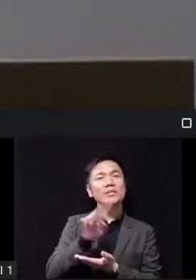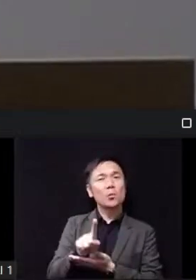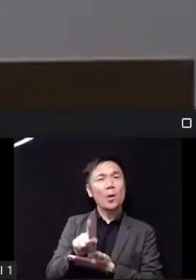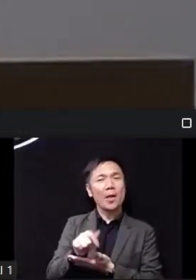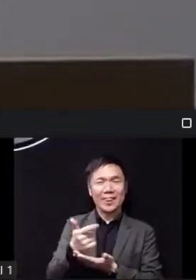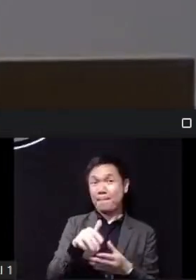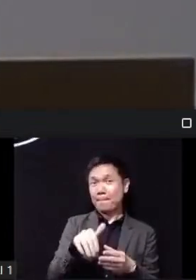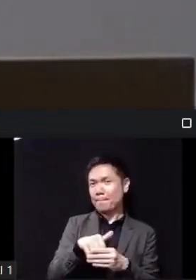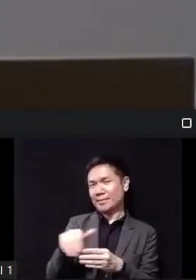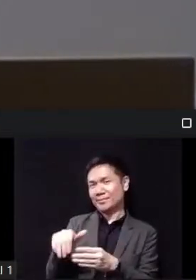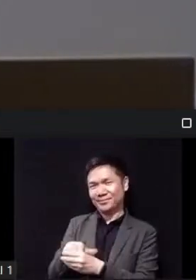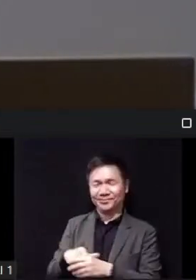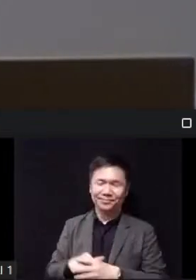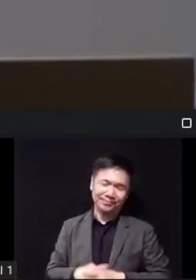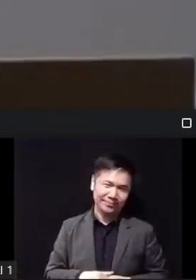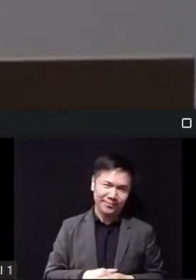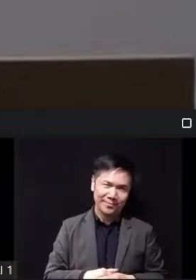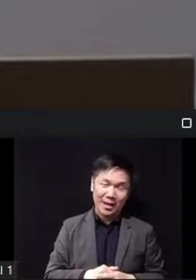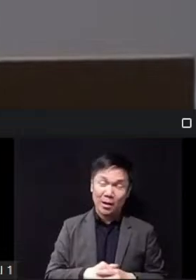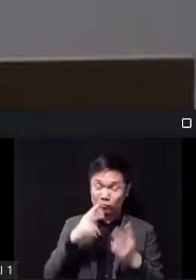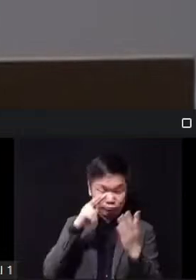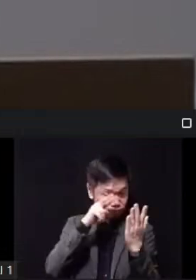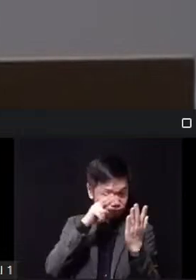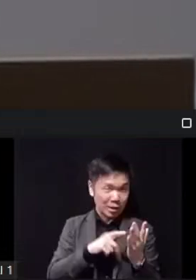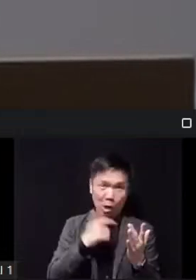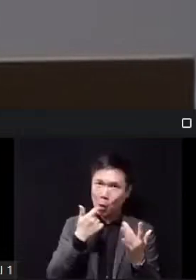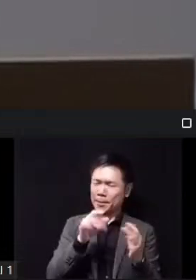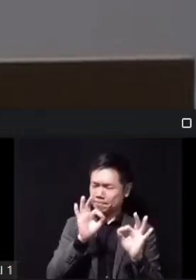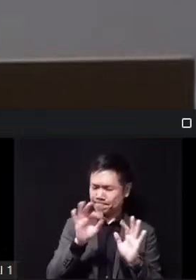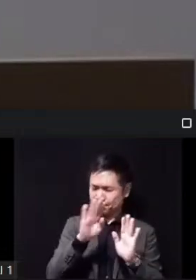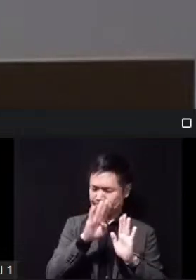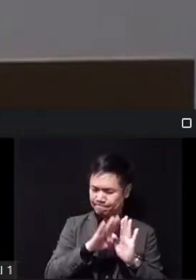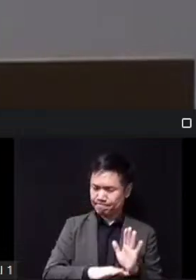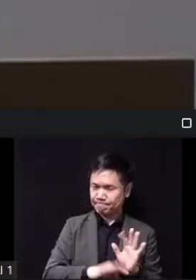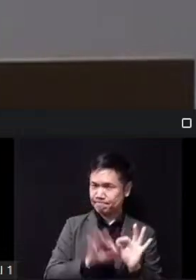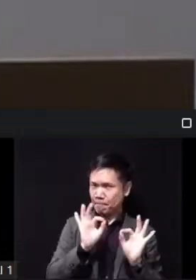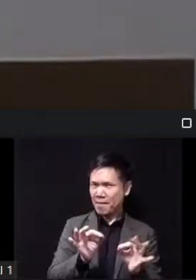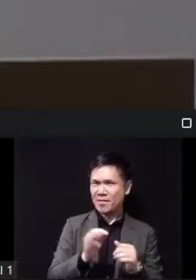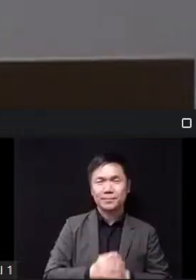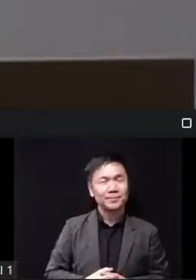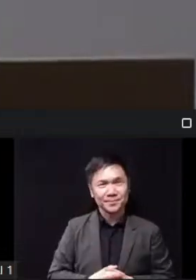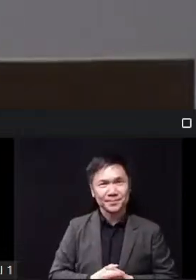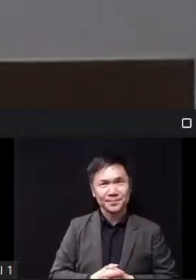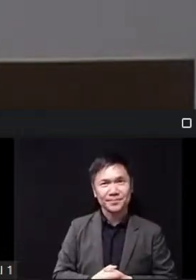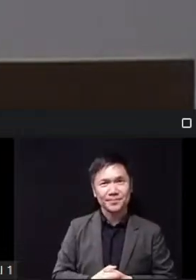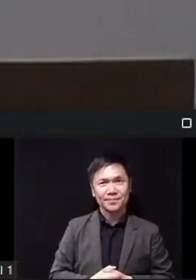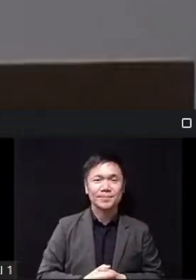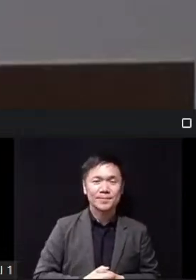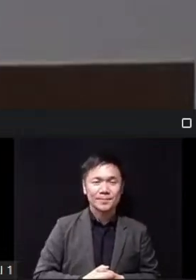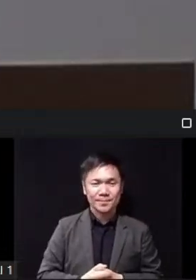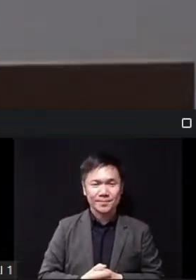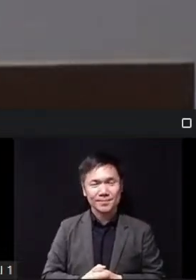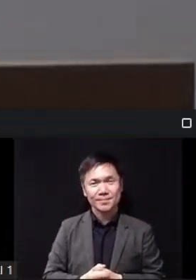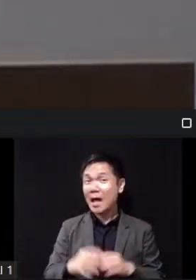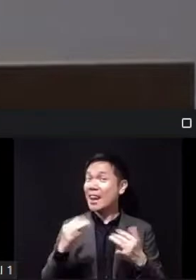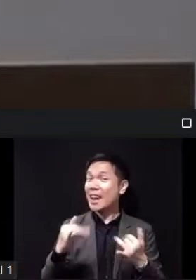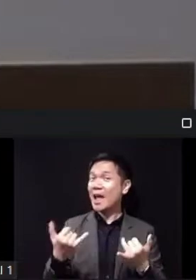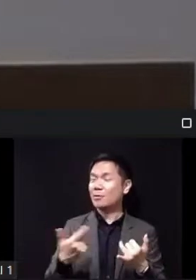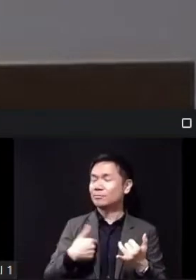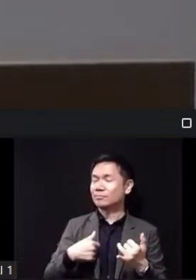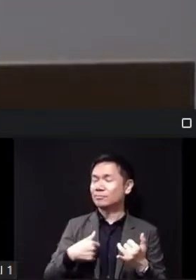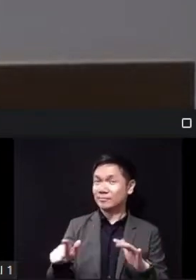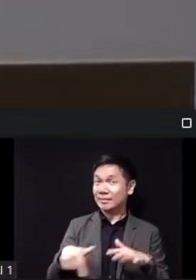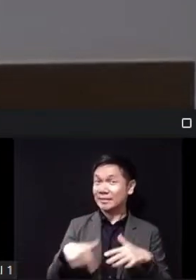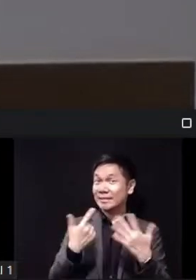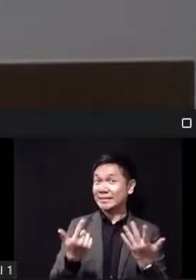member states and found them to be in order. May I take it that it is the wish of the